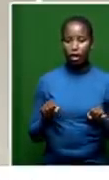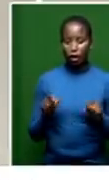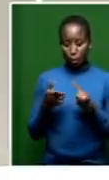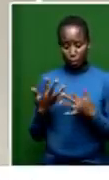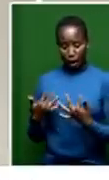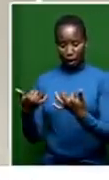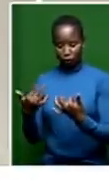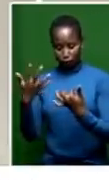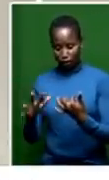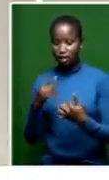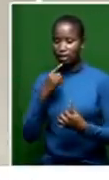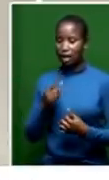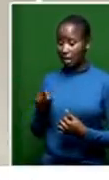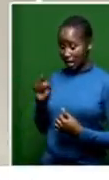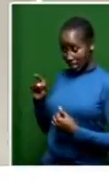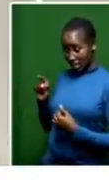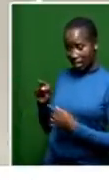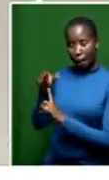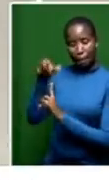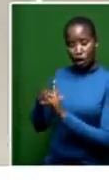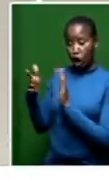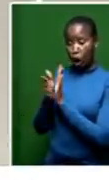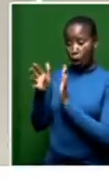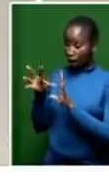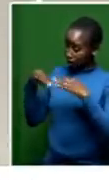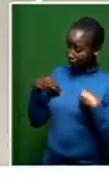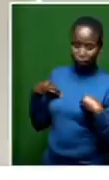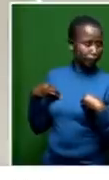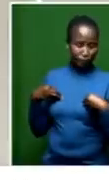for not allowing her legal representative, which we